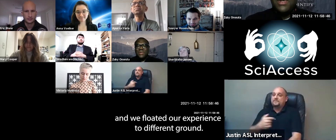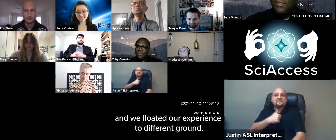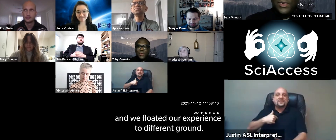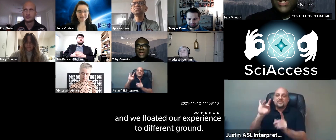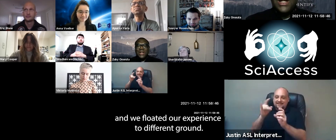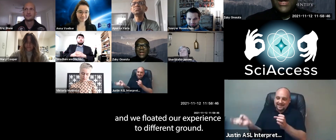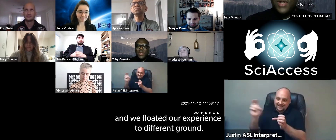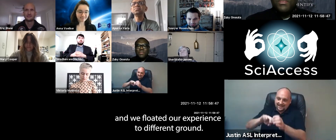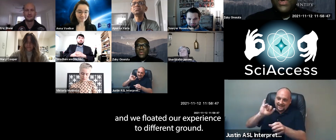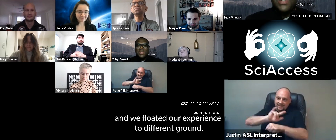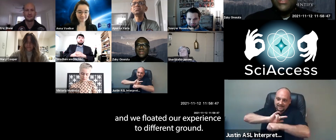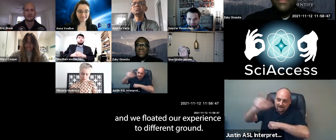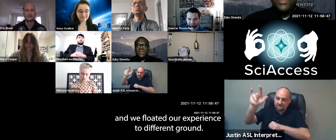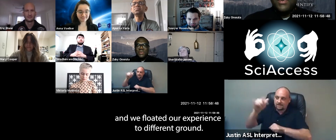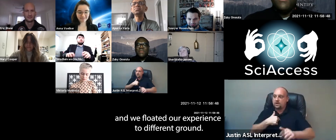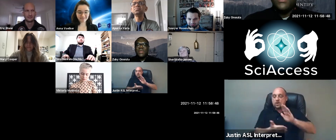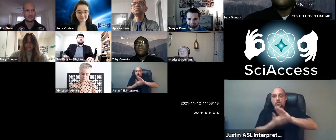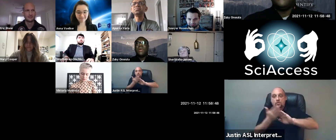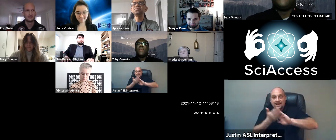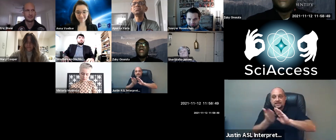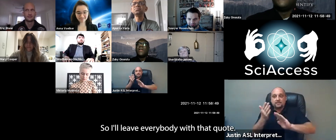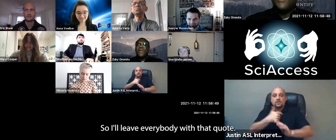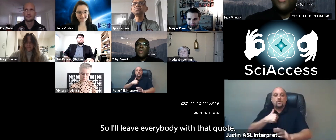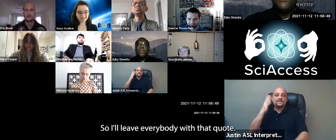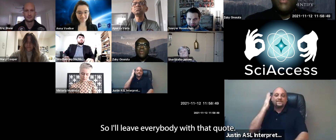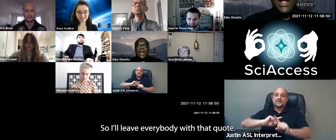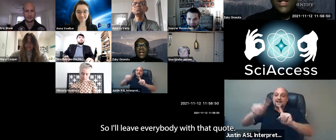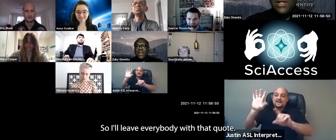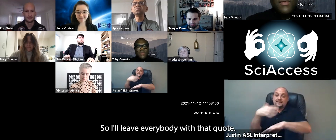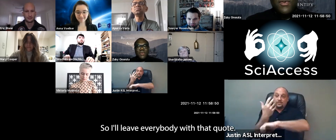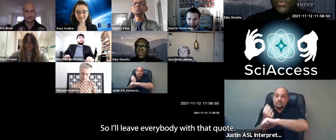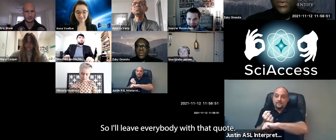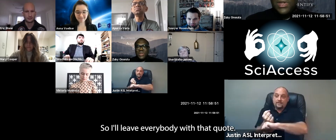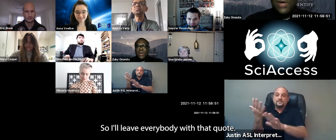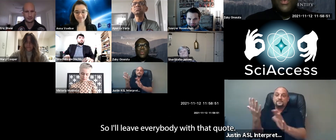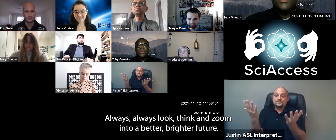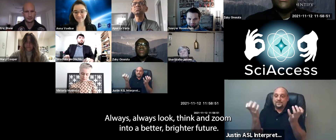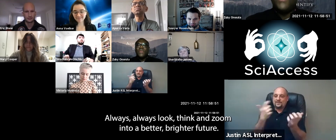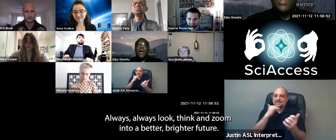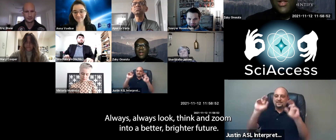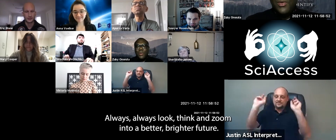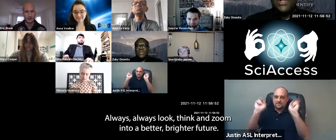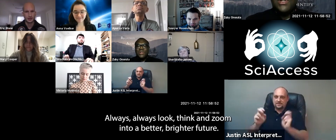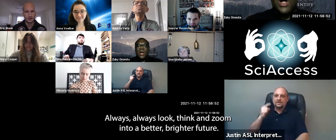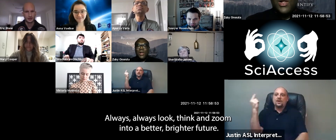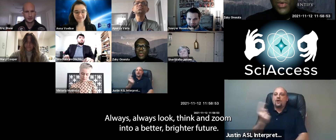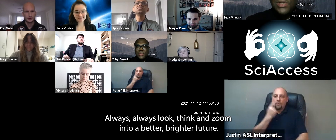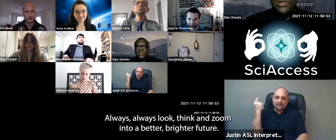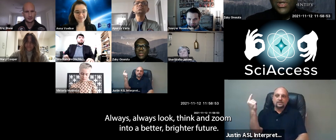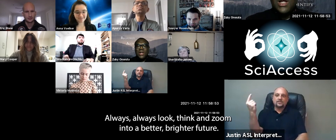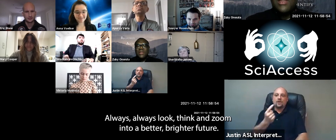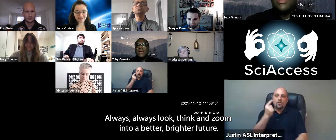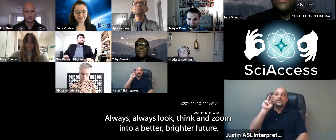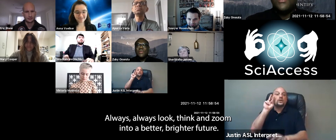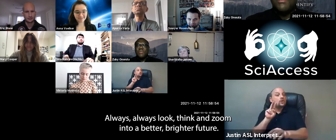we floated and experienced the different gravity, right? So I'll leave everybody with that quote. Always